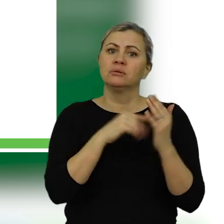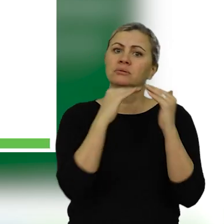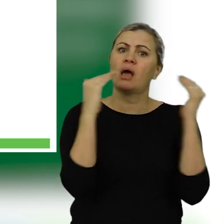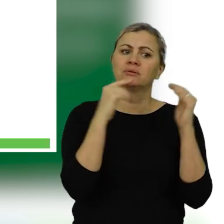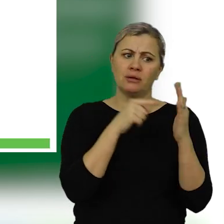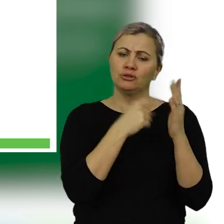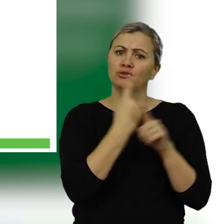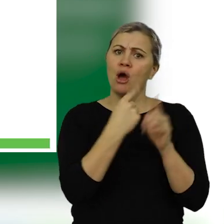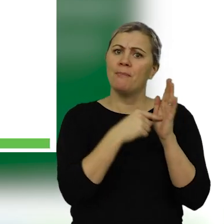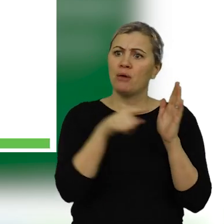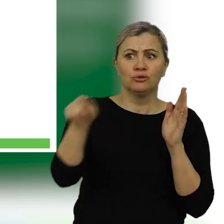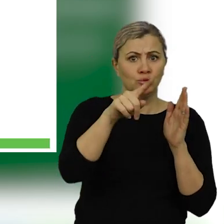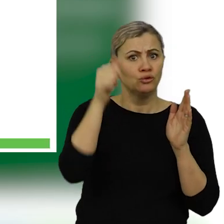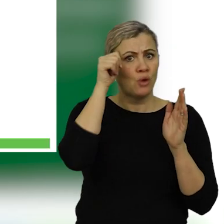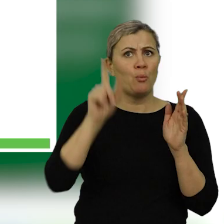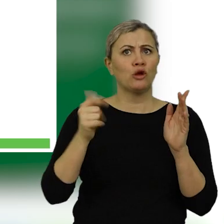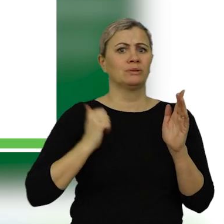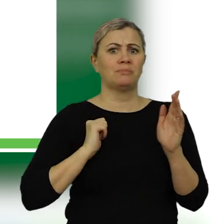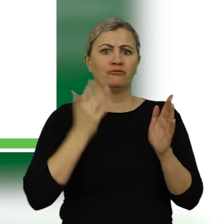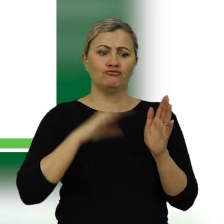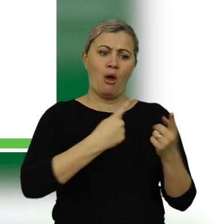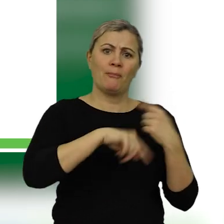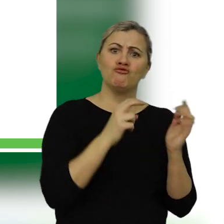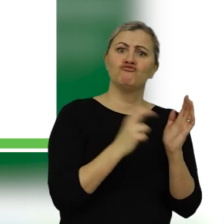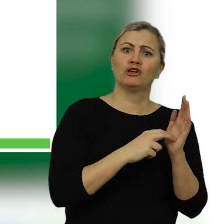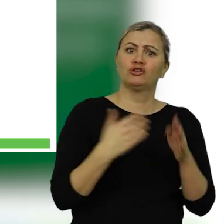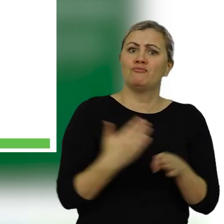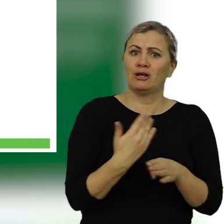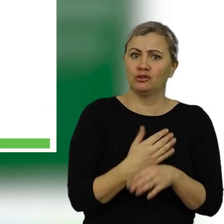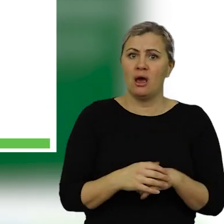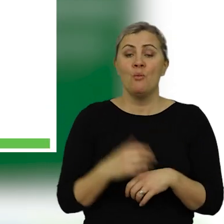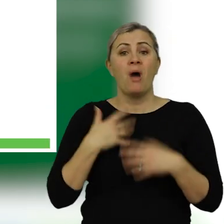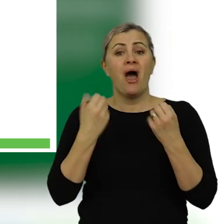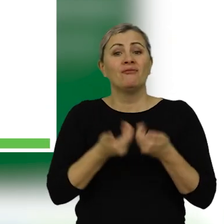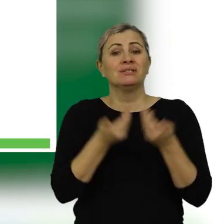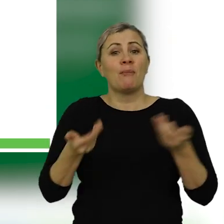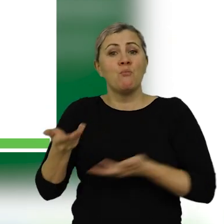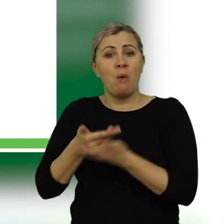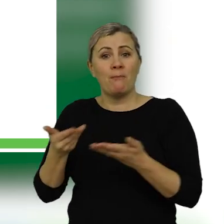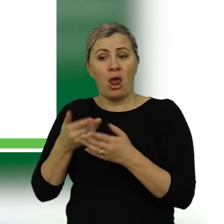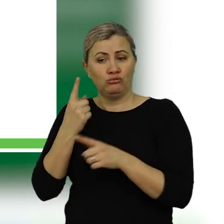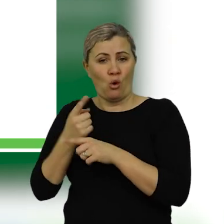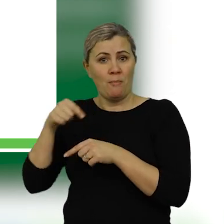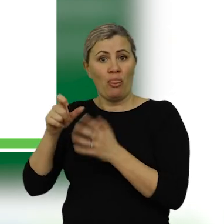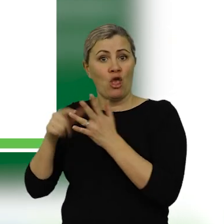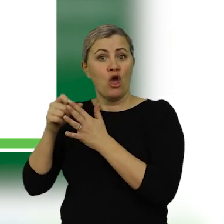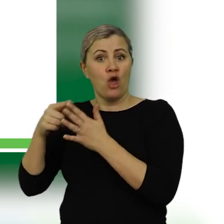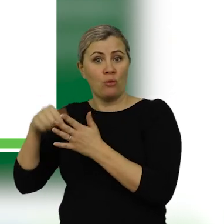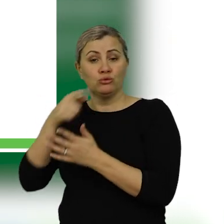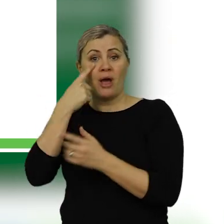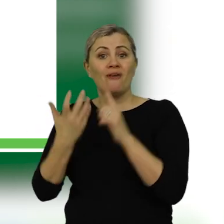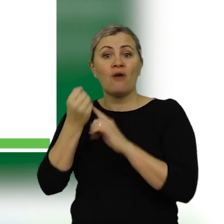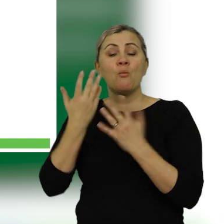can expect from you as a registered practitioner. We do have a separate webinar specifically on the code, which you can find on our